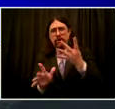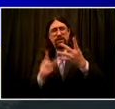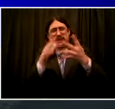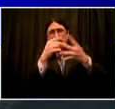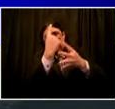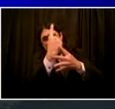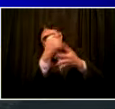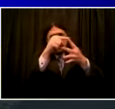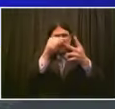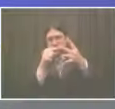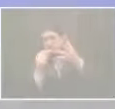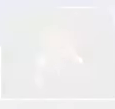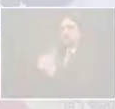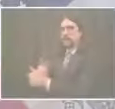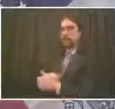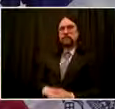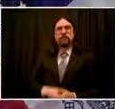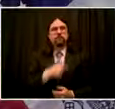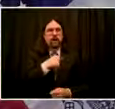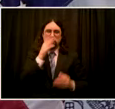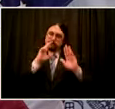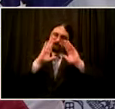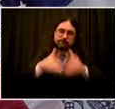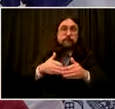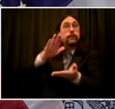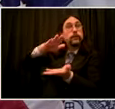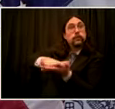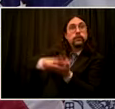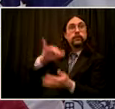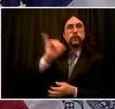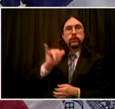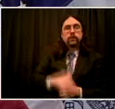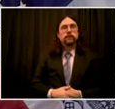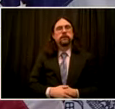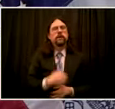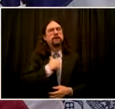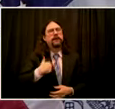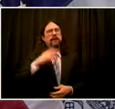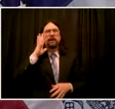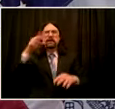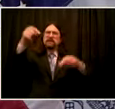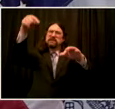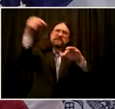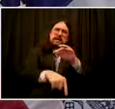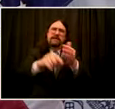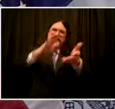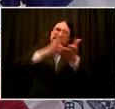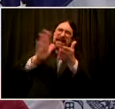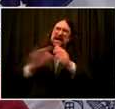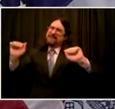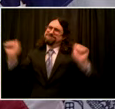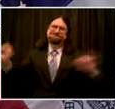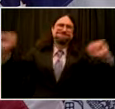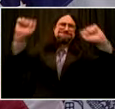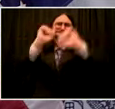healthcare professional immediately. And we're going to have a plan A, which is to open the schools fully as normal. And then, as I've